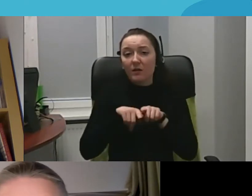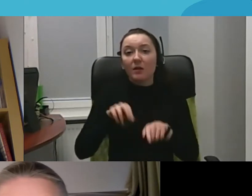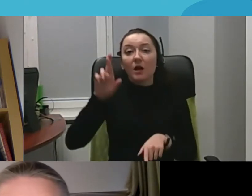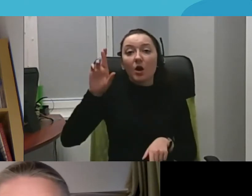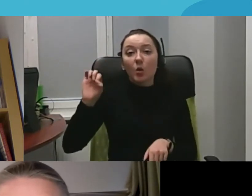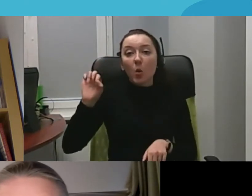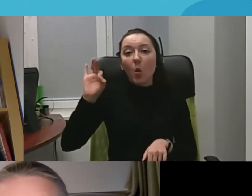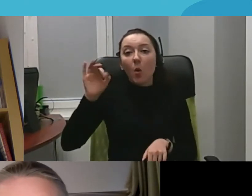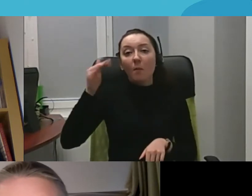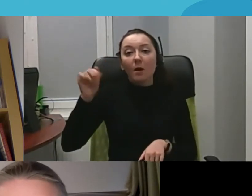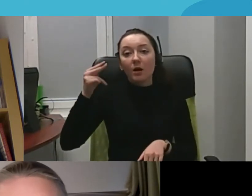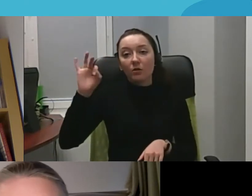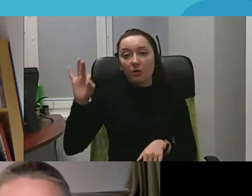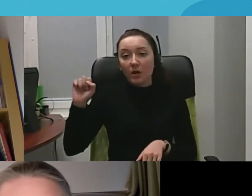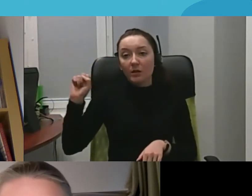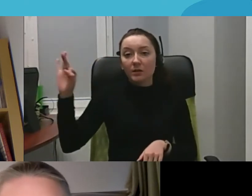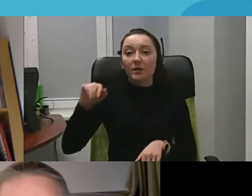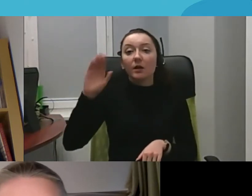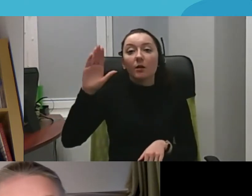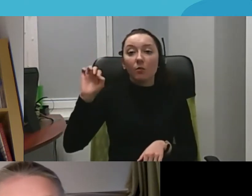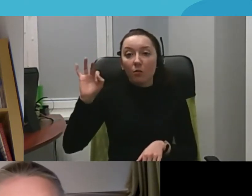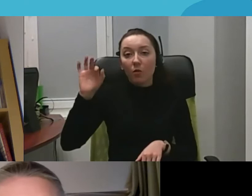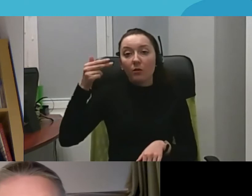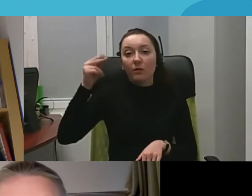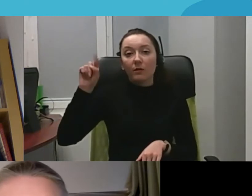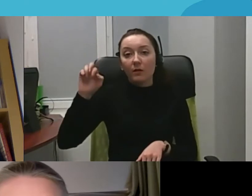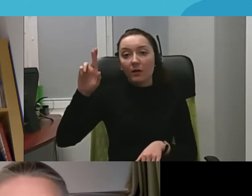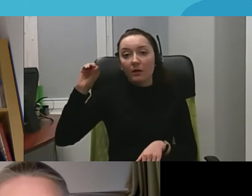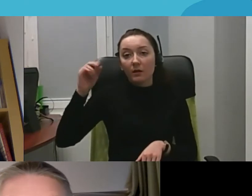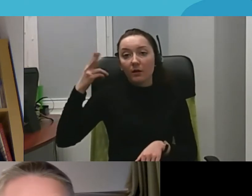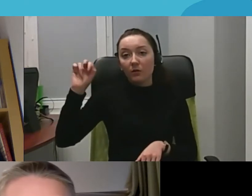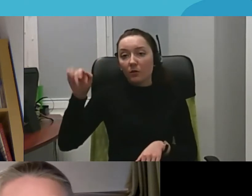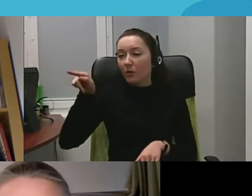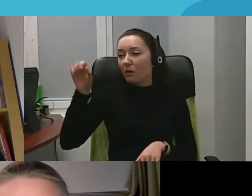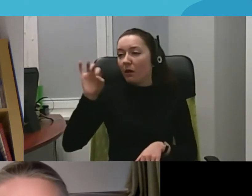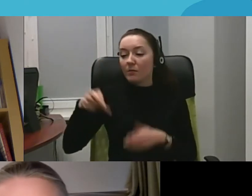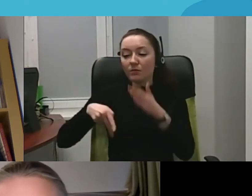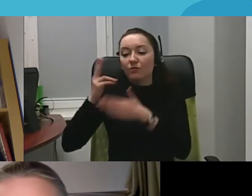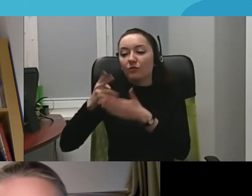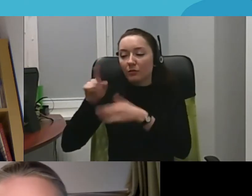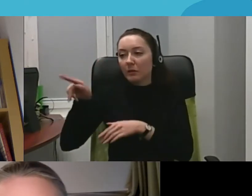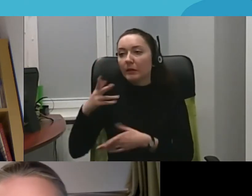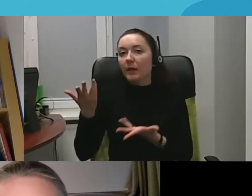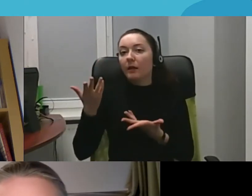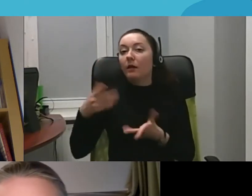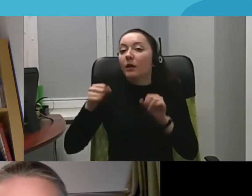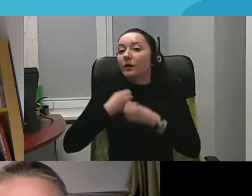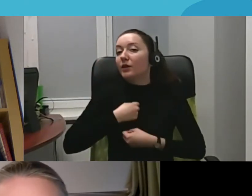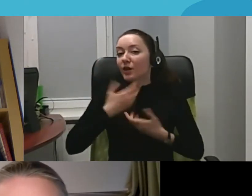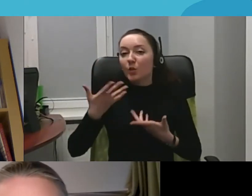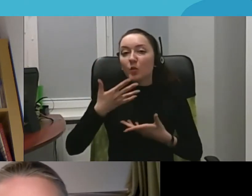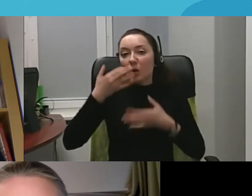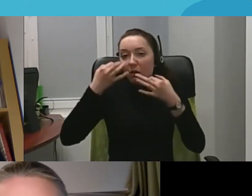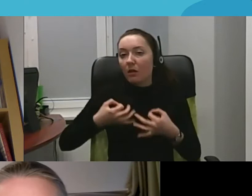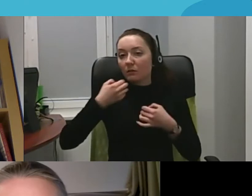publicly repudiate all special procedures mandate holders that collaborate with me, as if they ever collaborated with them in the